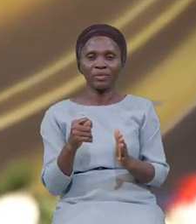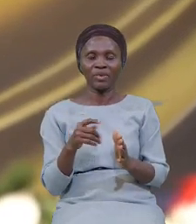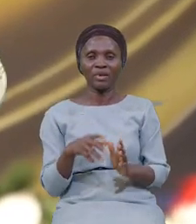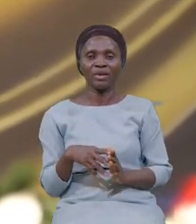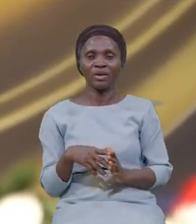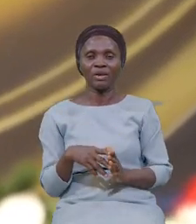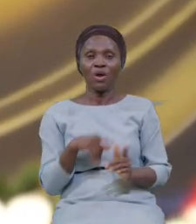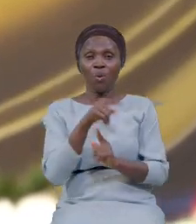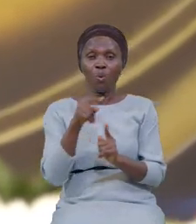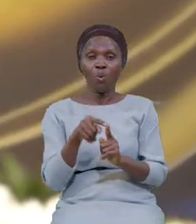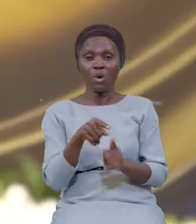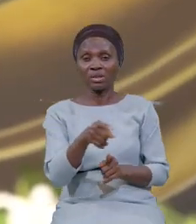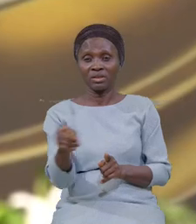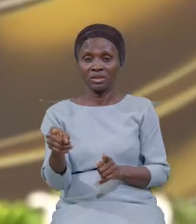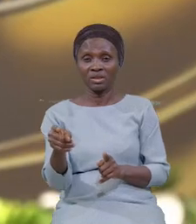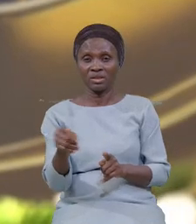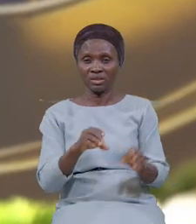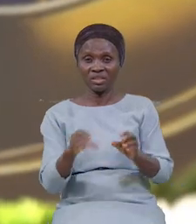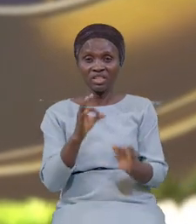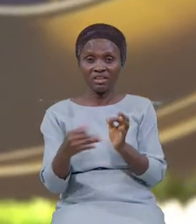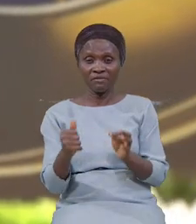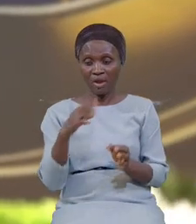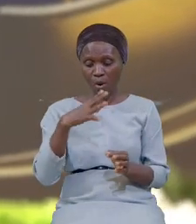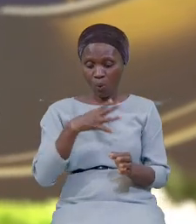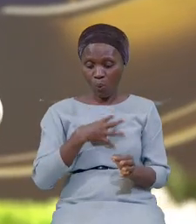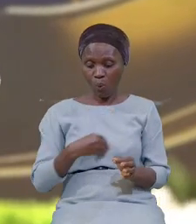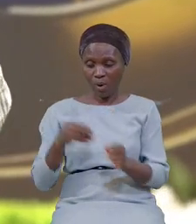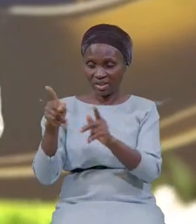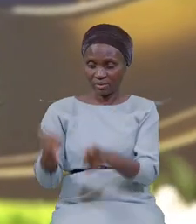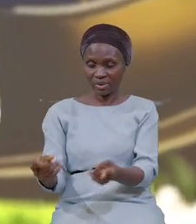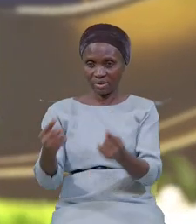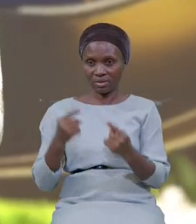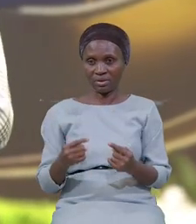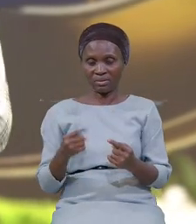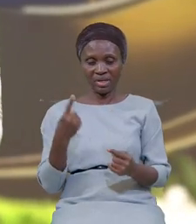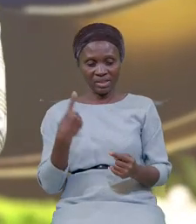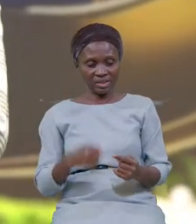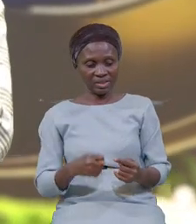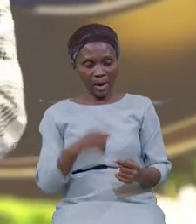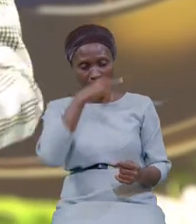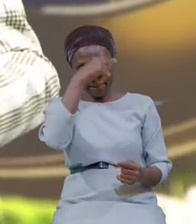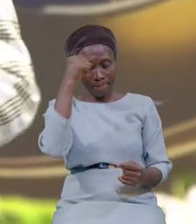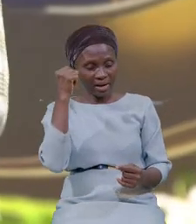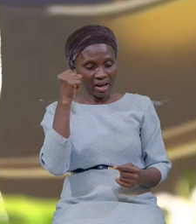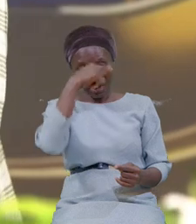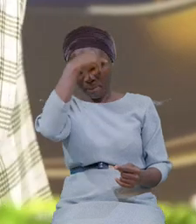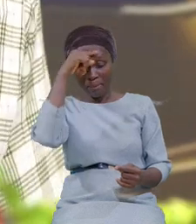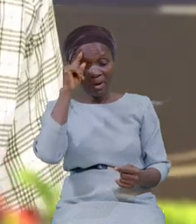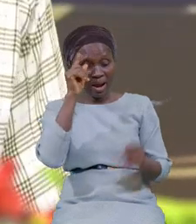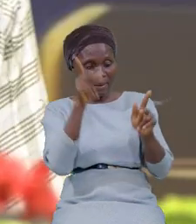did, if a white person came in, the black will have to stand up. But